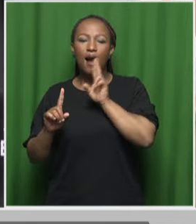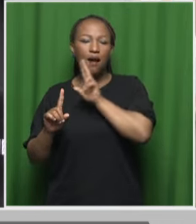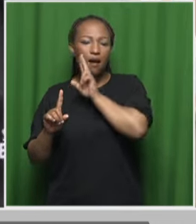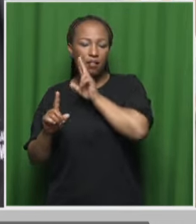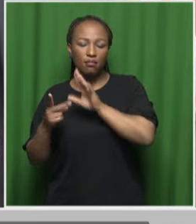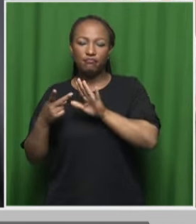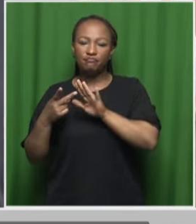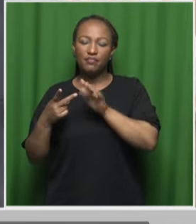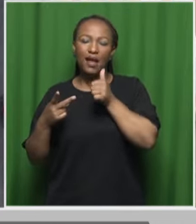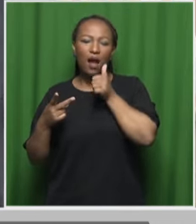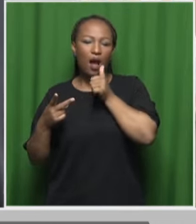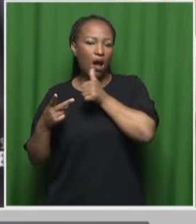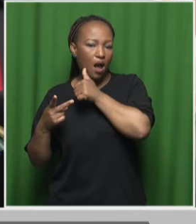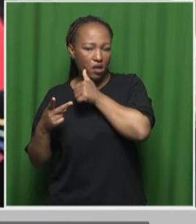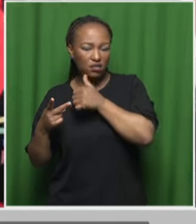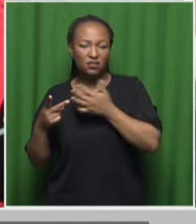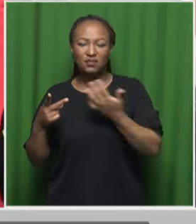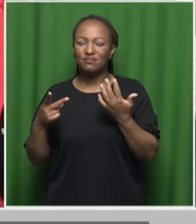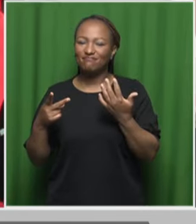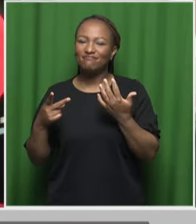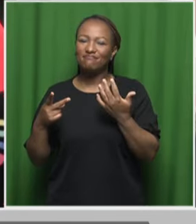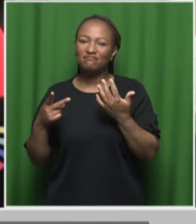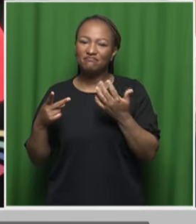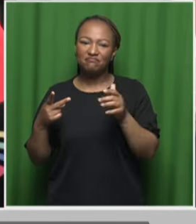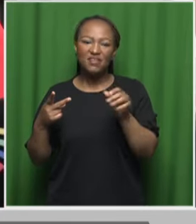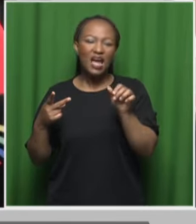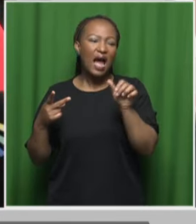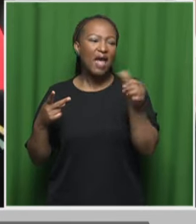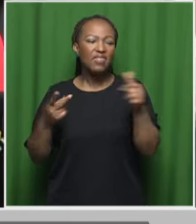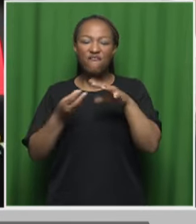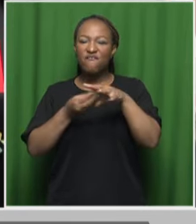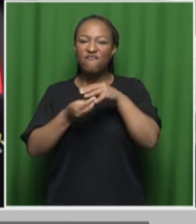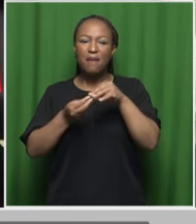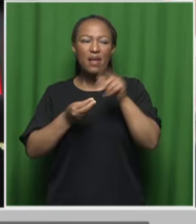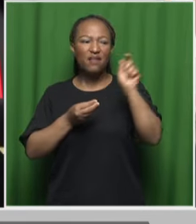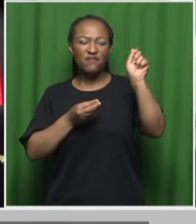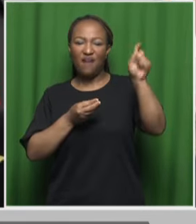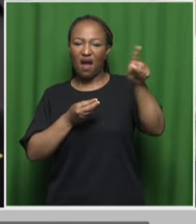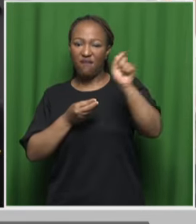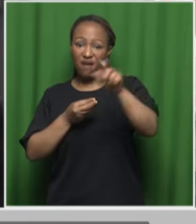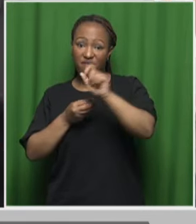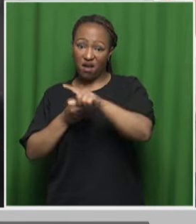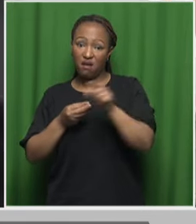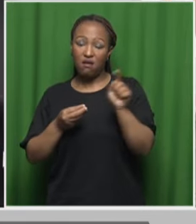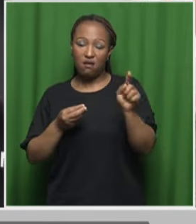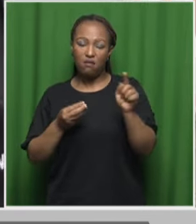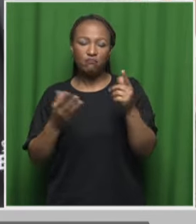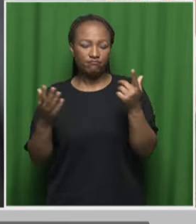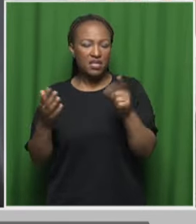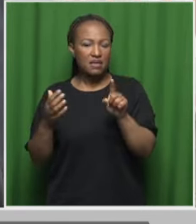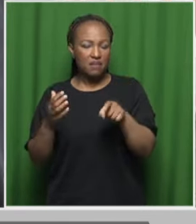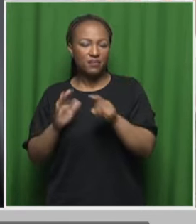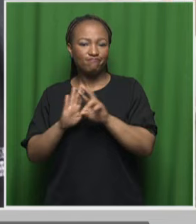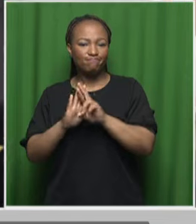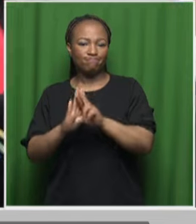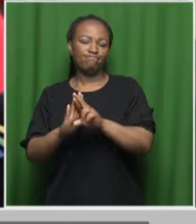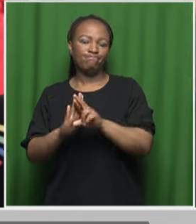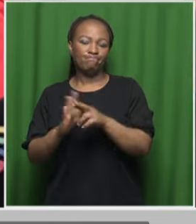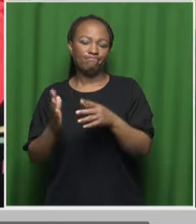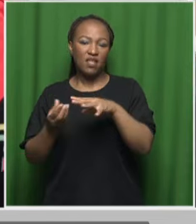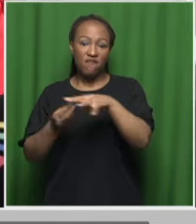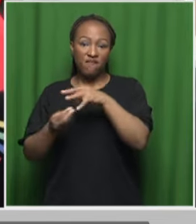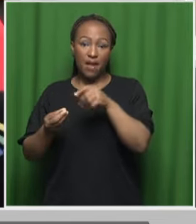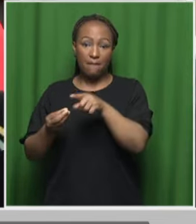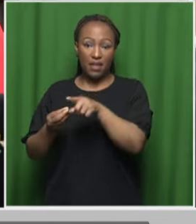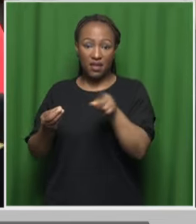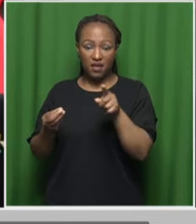the aunts, maybe from other distant family members, will make sure that they stand on behalf of the families that